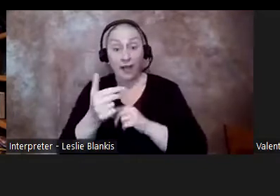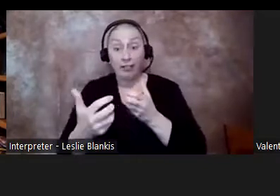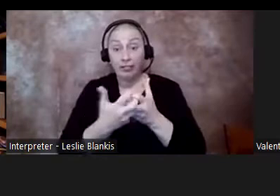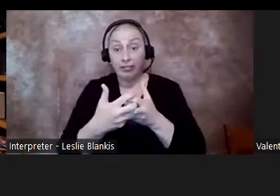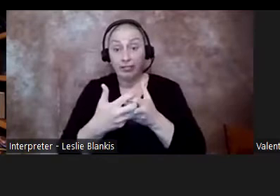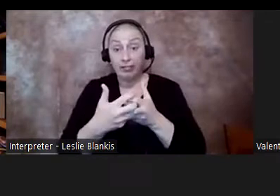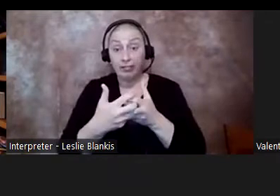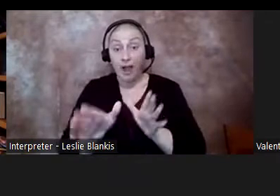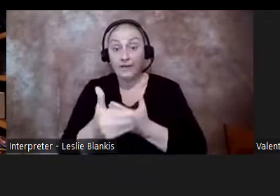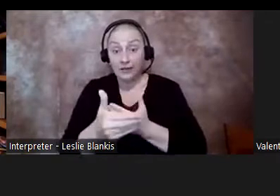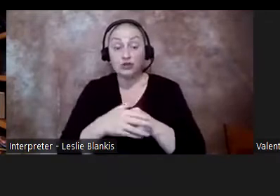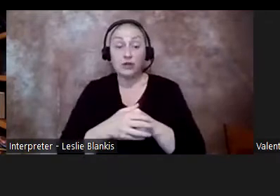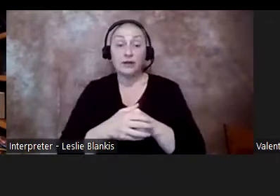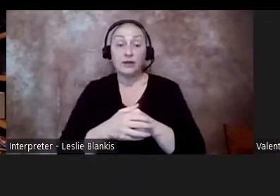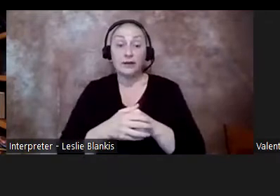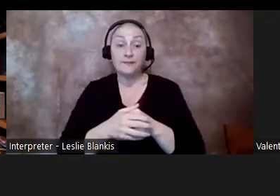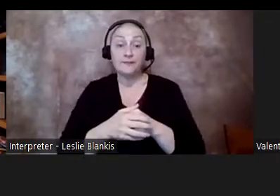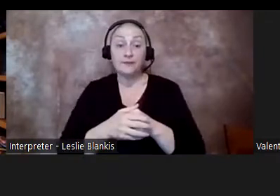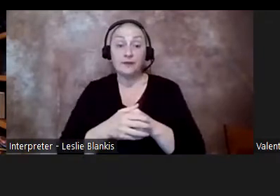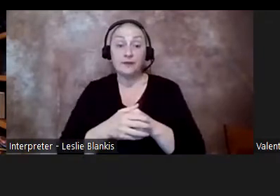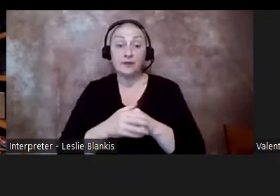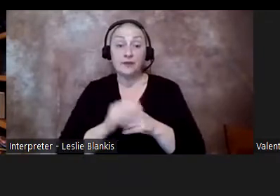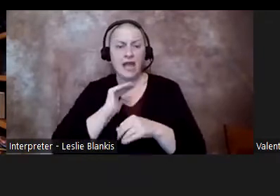our in IP